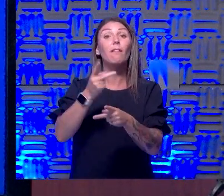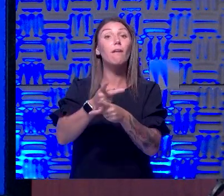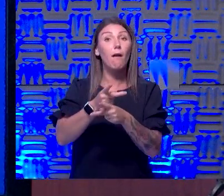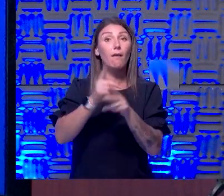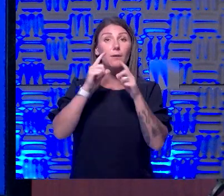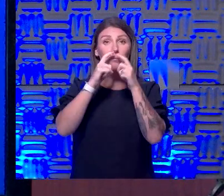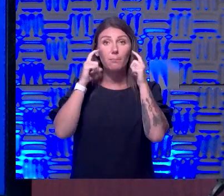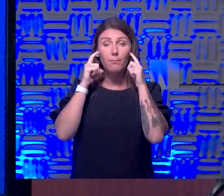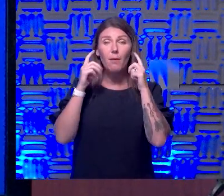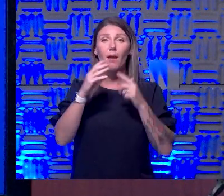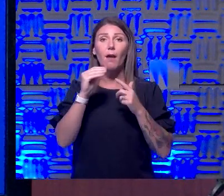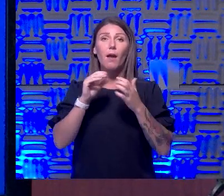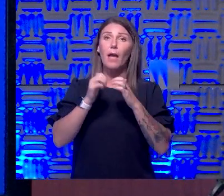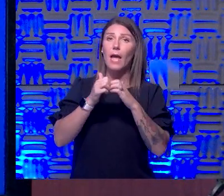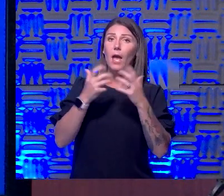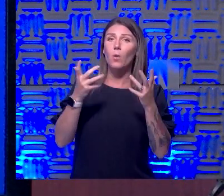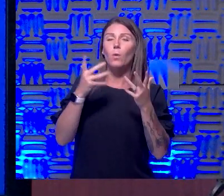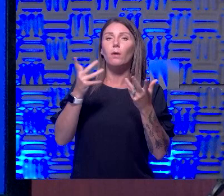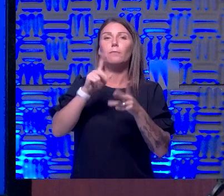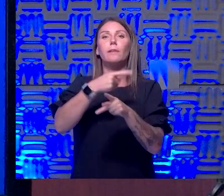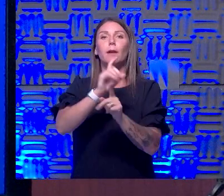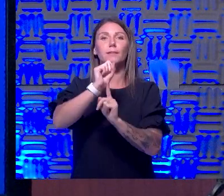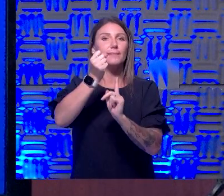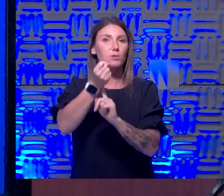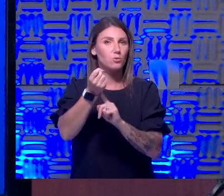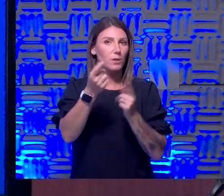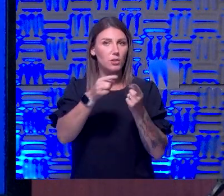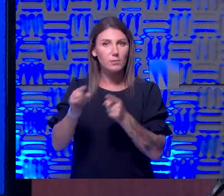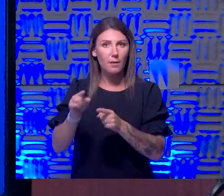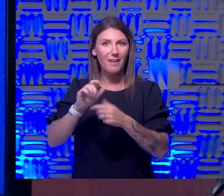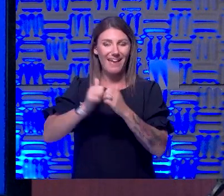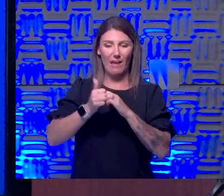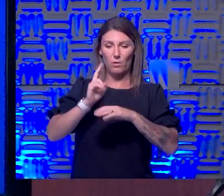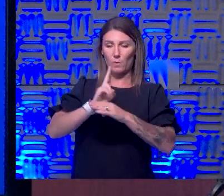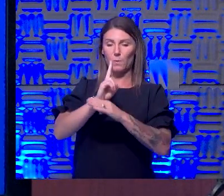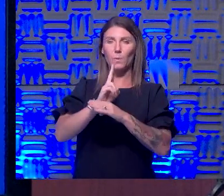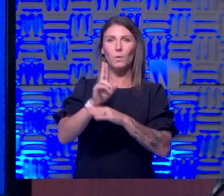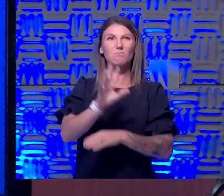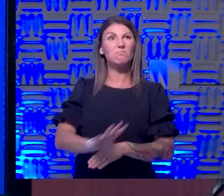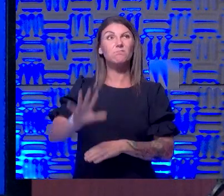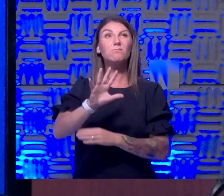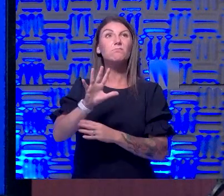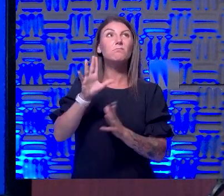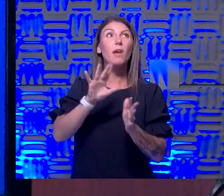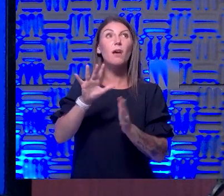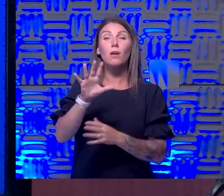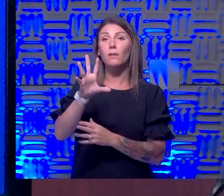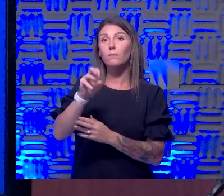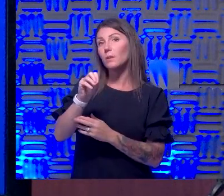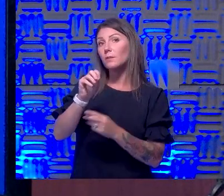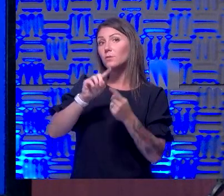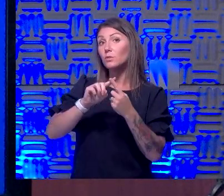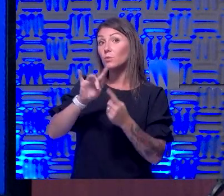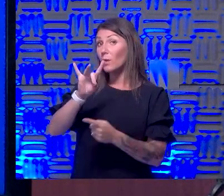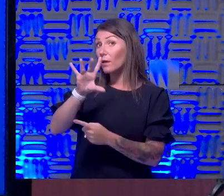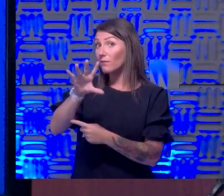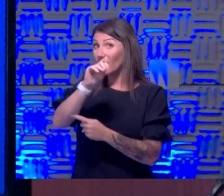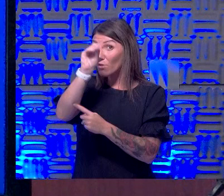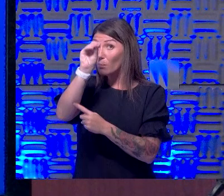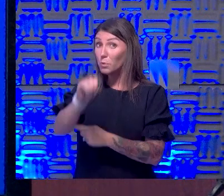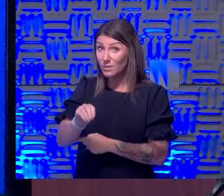mask and how it is, and in what situations it's worn, somewhere in the neighborhood of 50 to 85%.